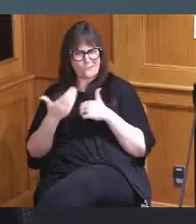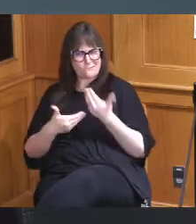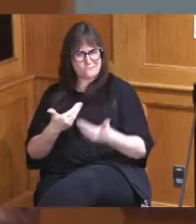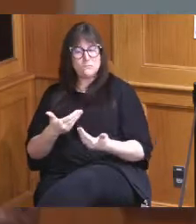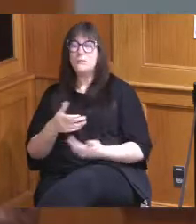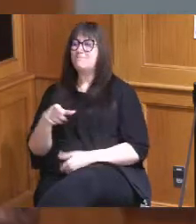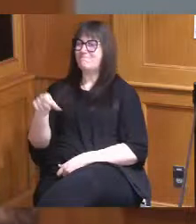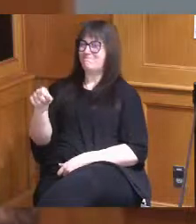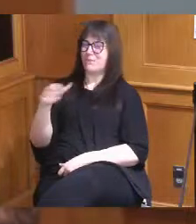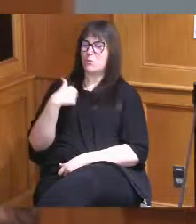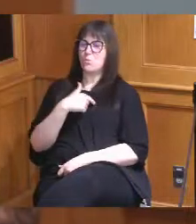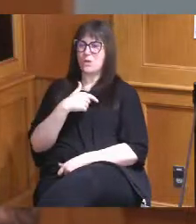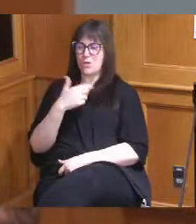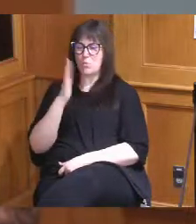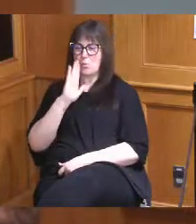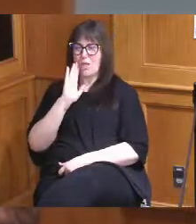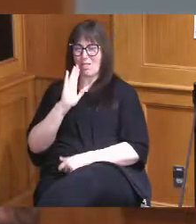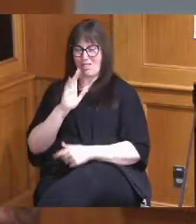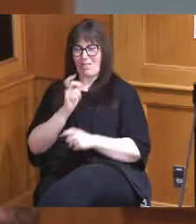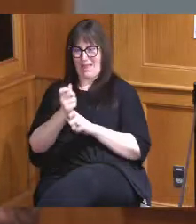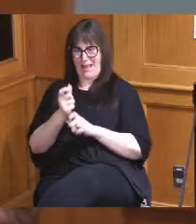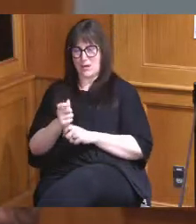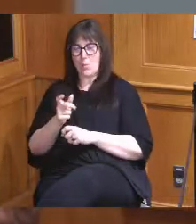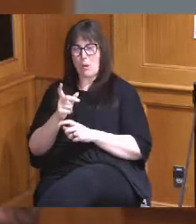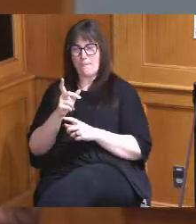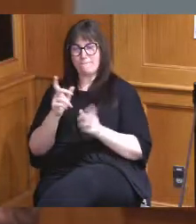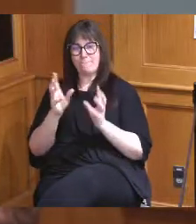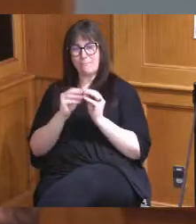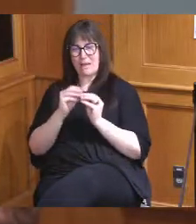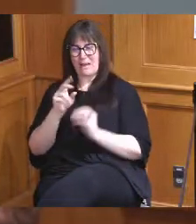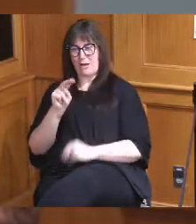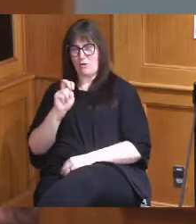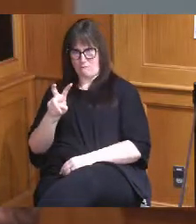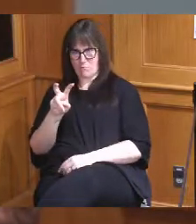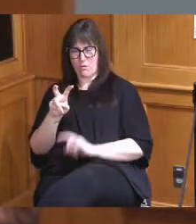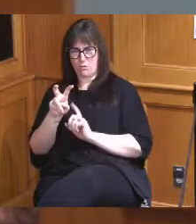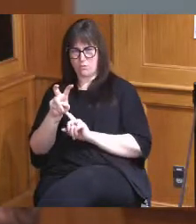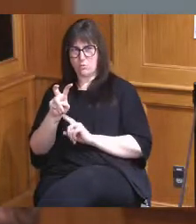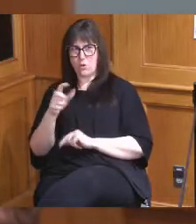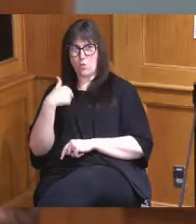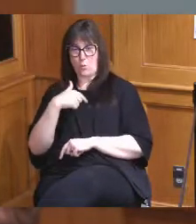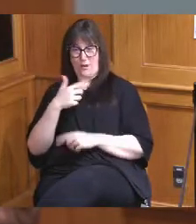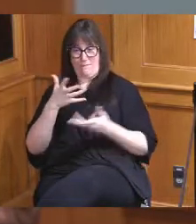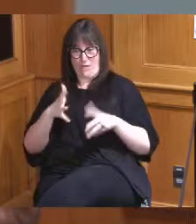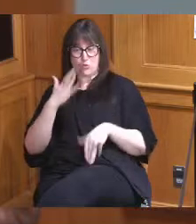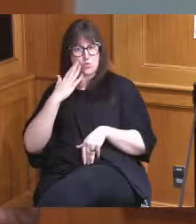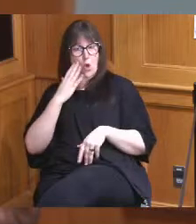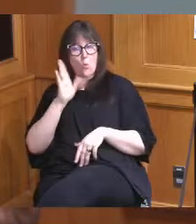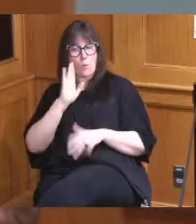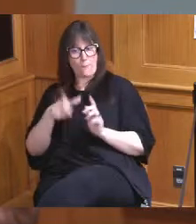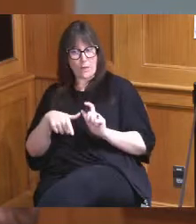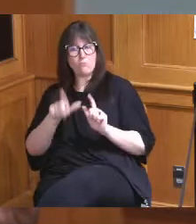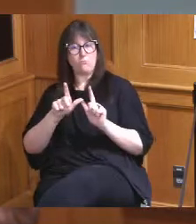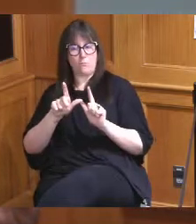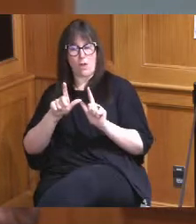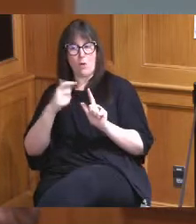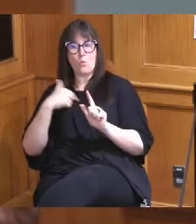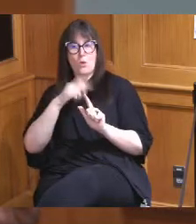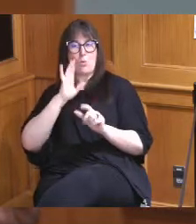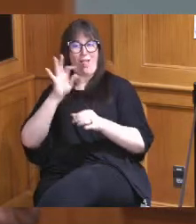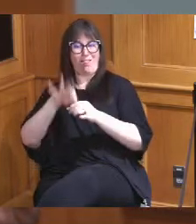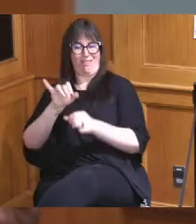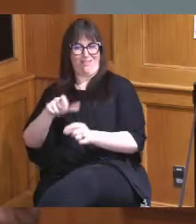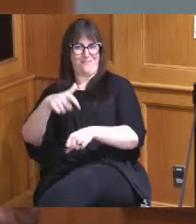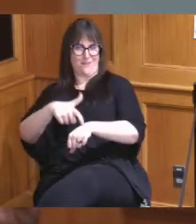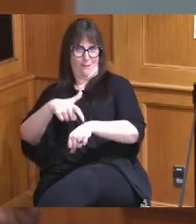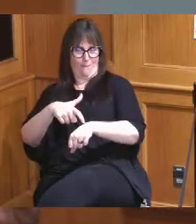will have in our annual meeting in November, assuming we know that it's been renewed for another term, we would have elections at that point in time.